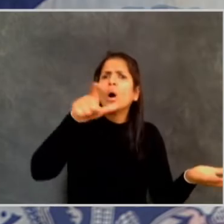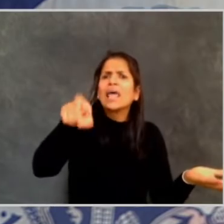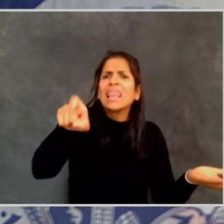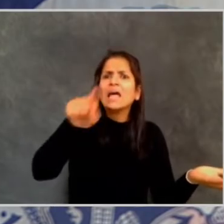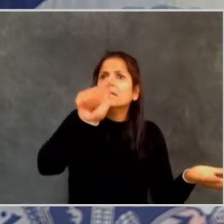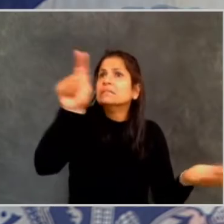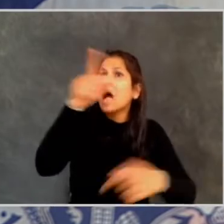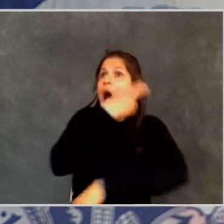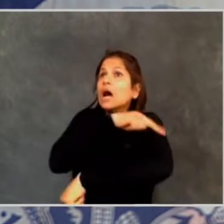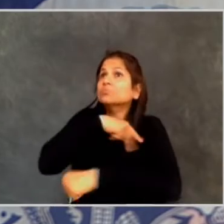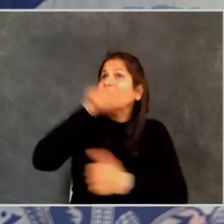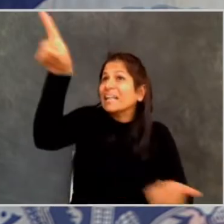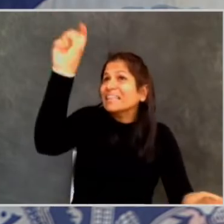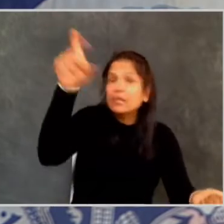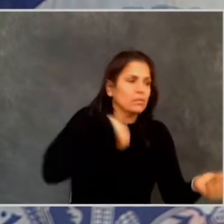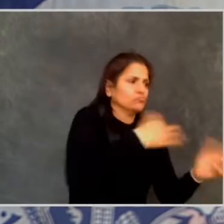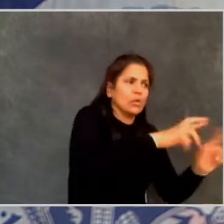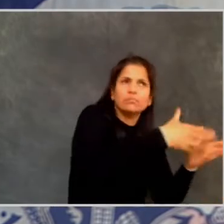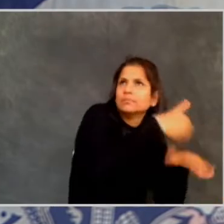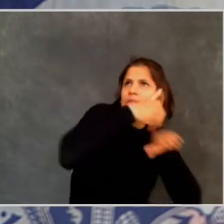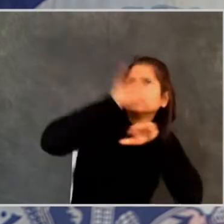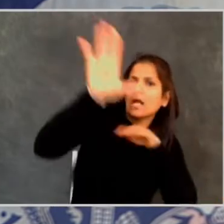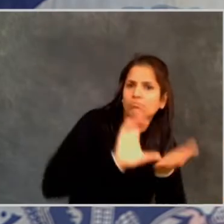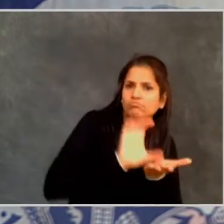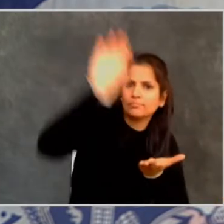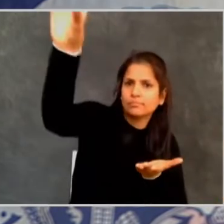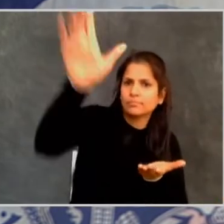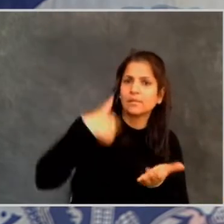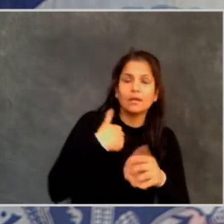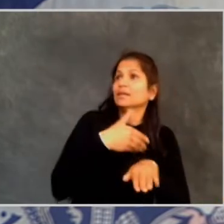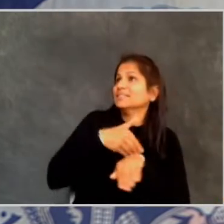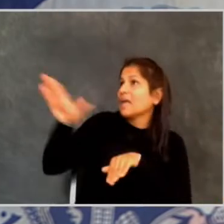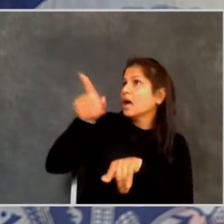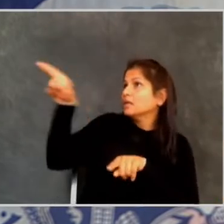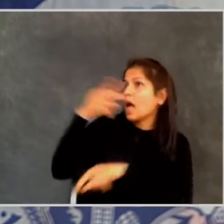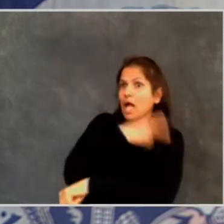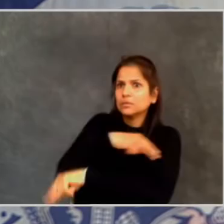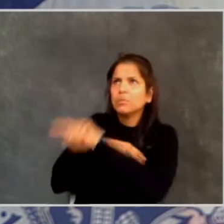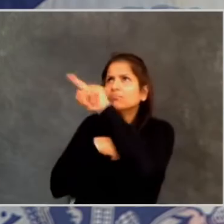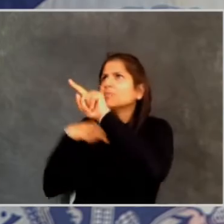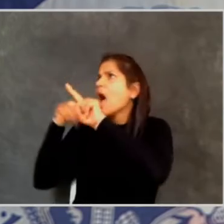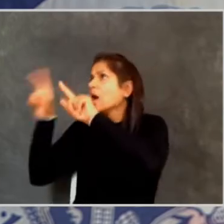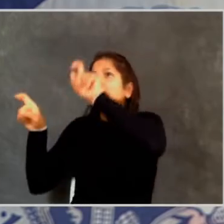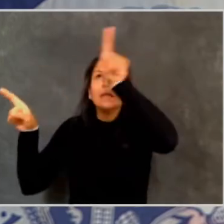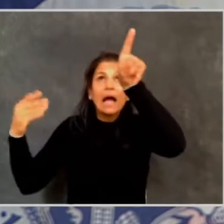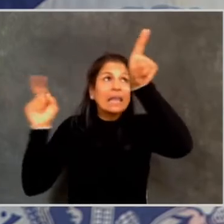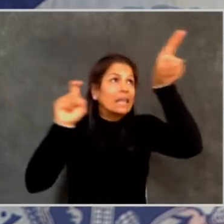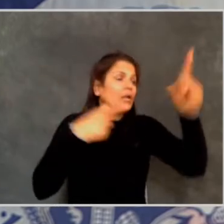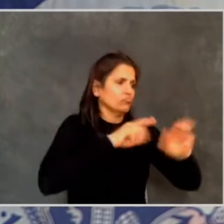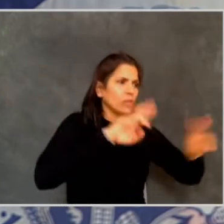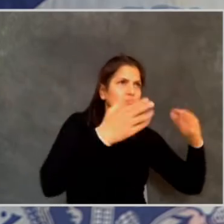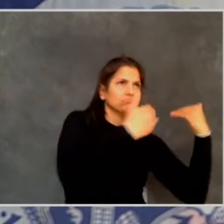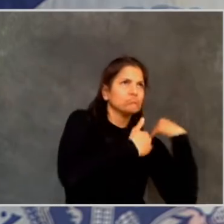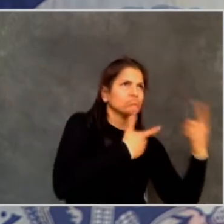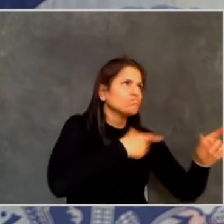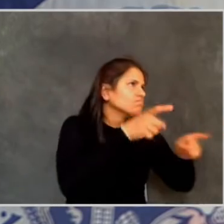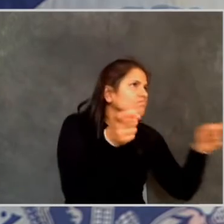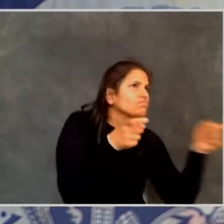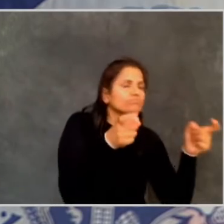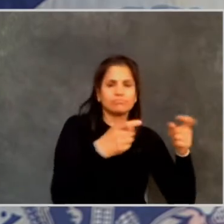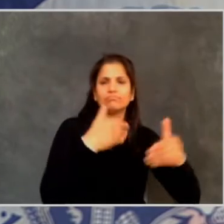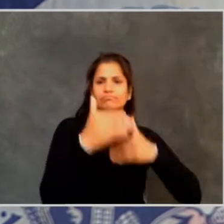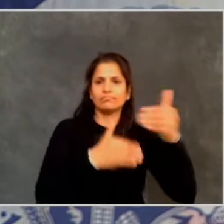people on the machines. And the supply side of the equation is straightforward because the supply comes